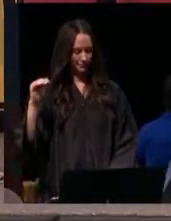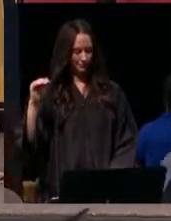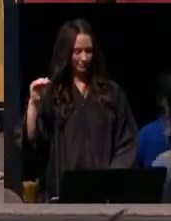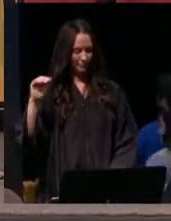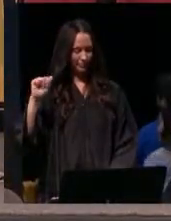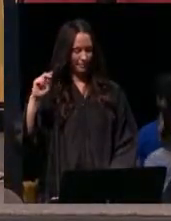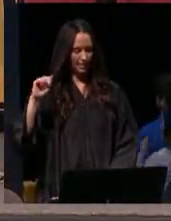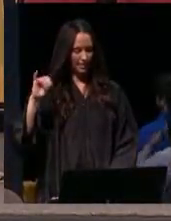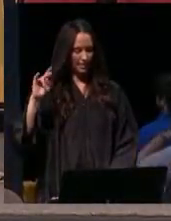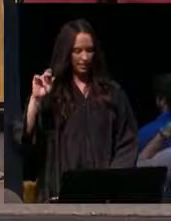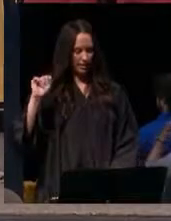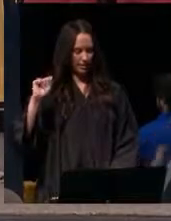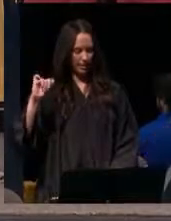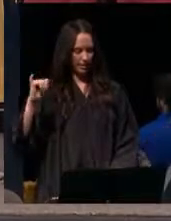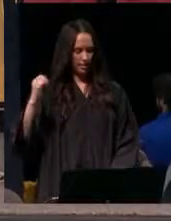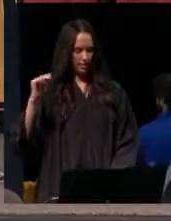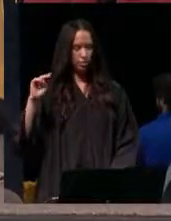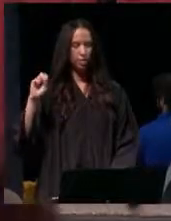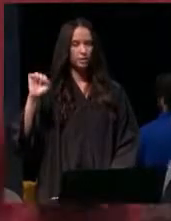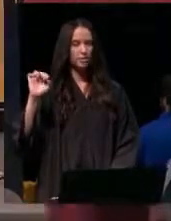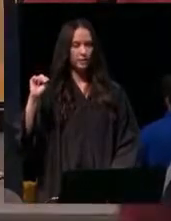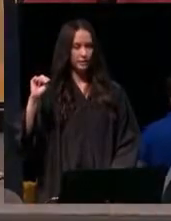Annika Johnson.